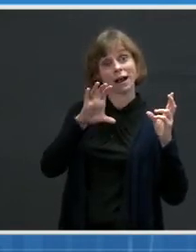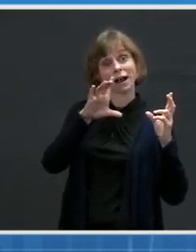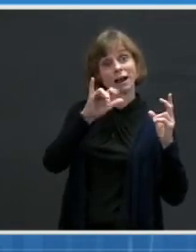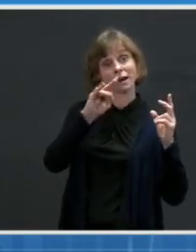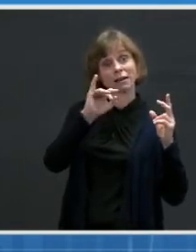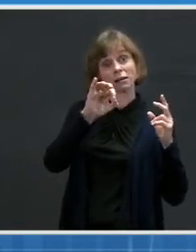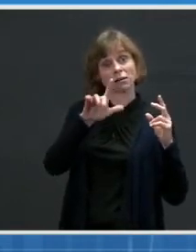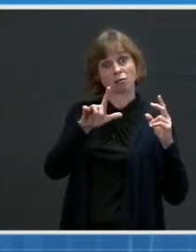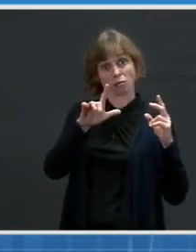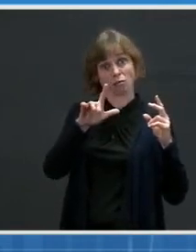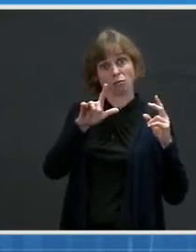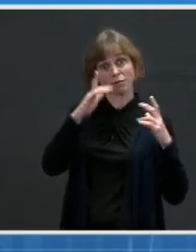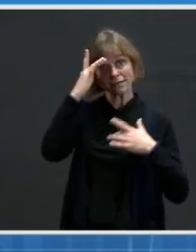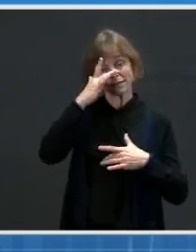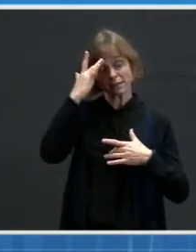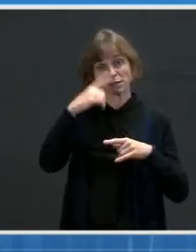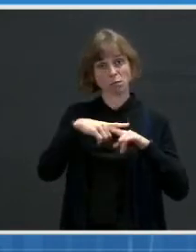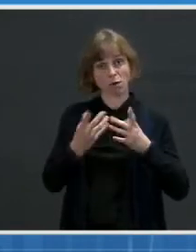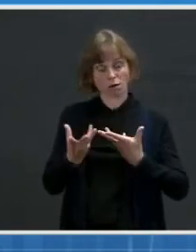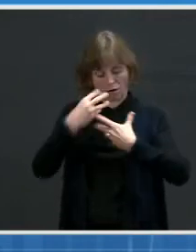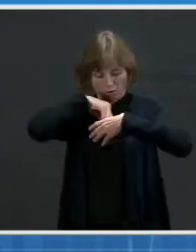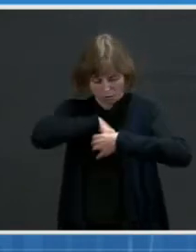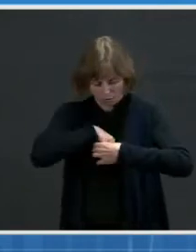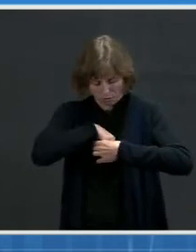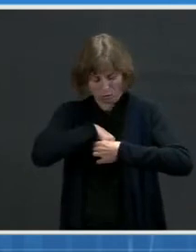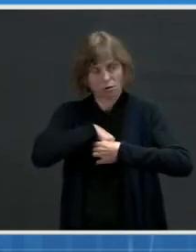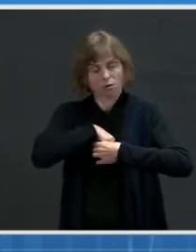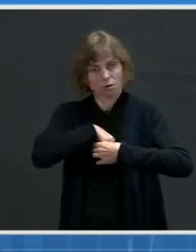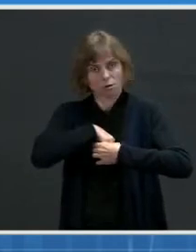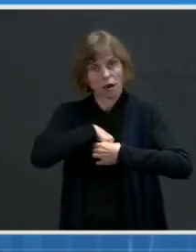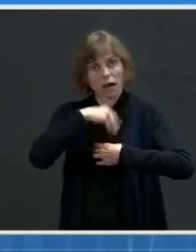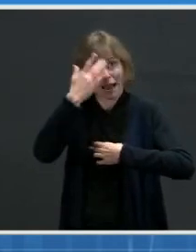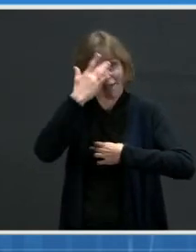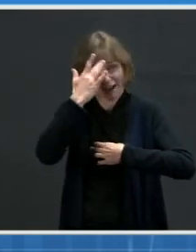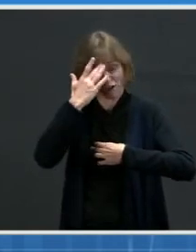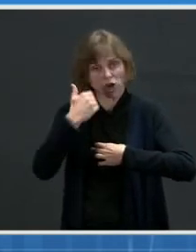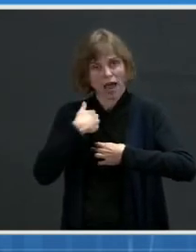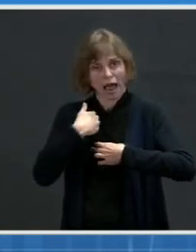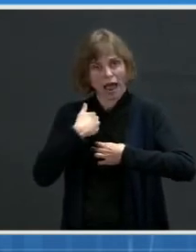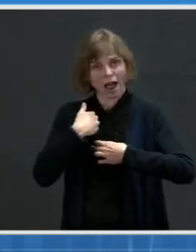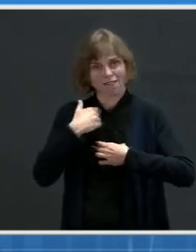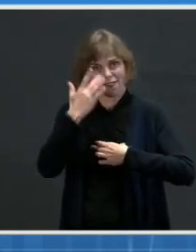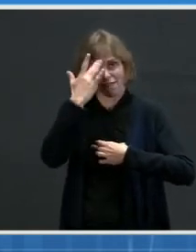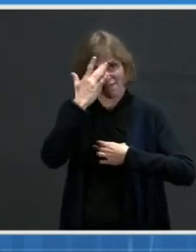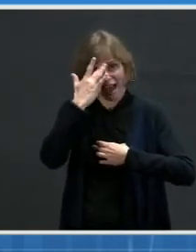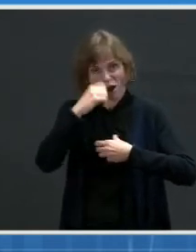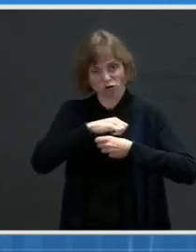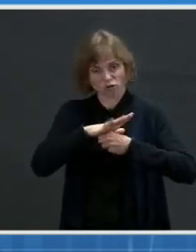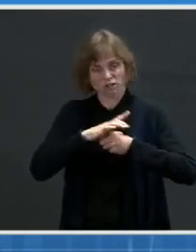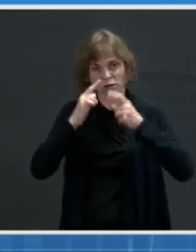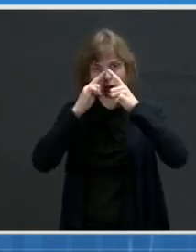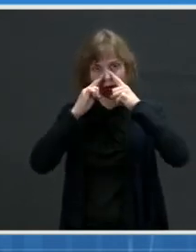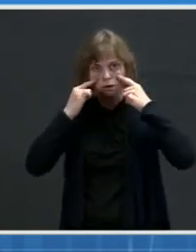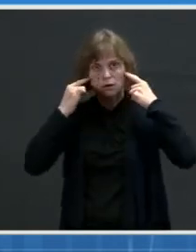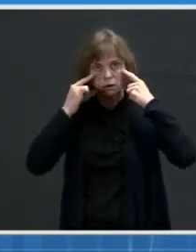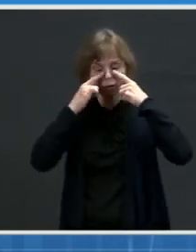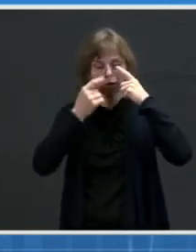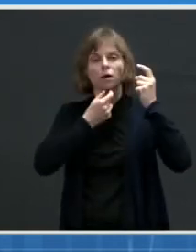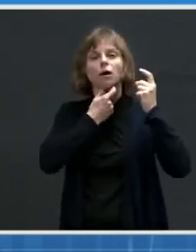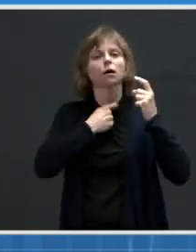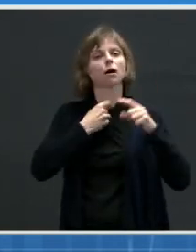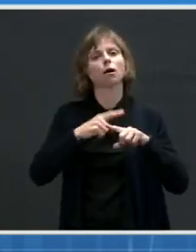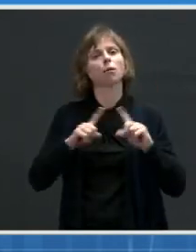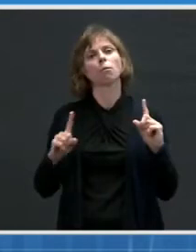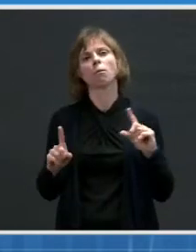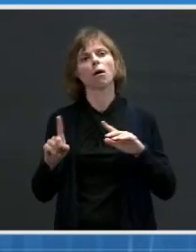be infected, have virus in your nasopharynx, and at that same time have no symptoms, which is the